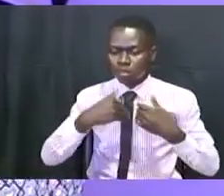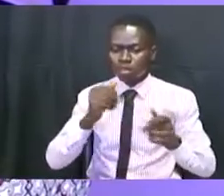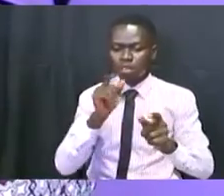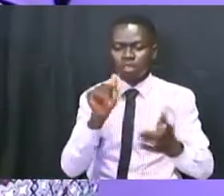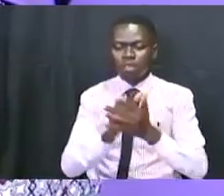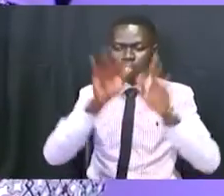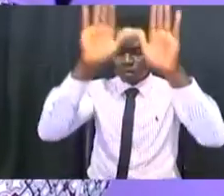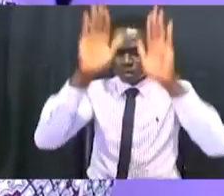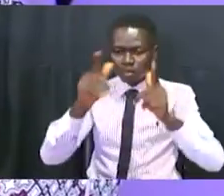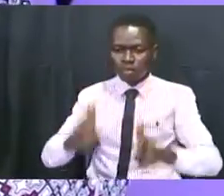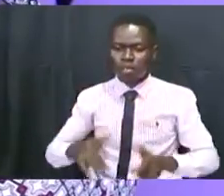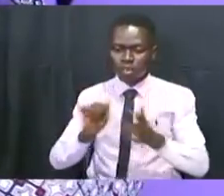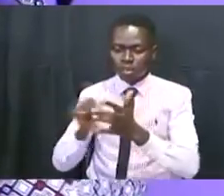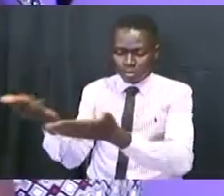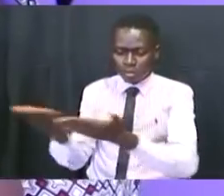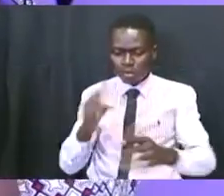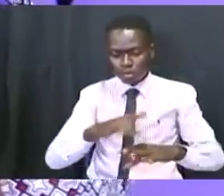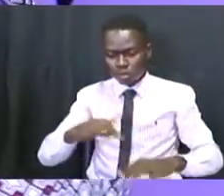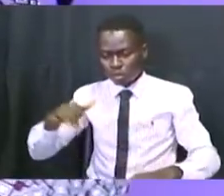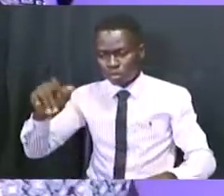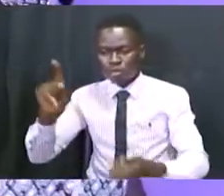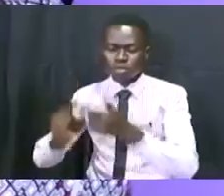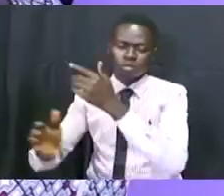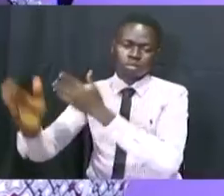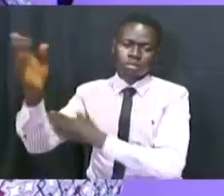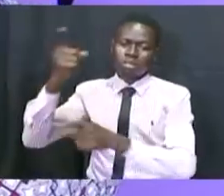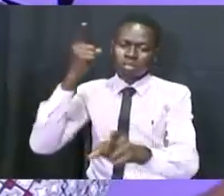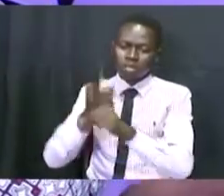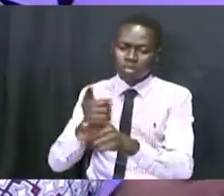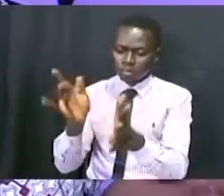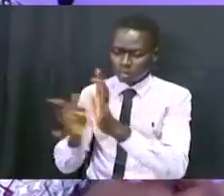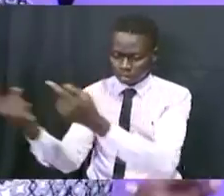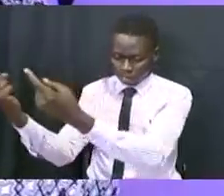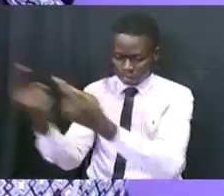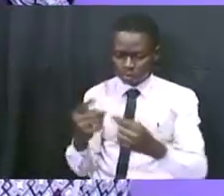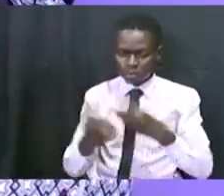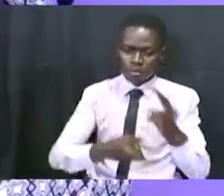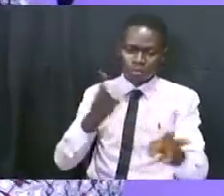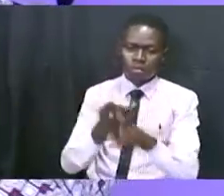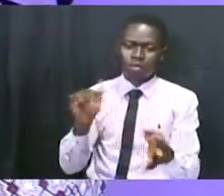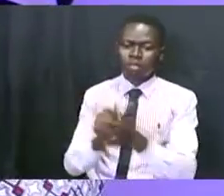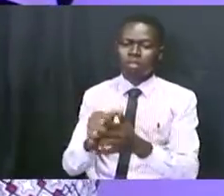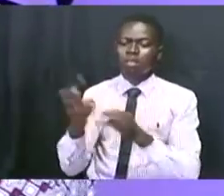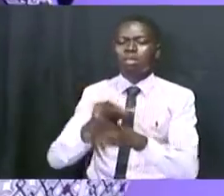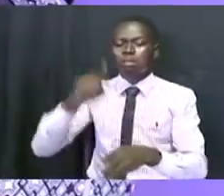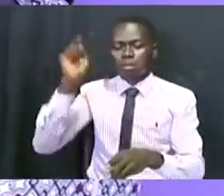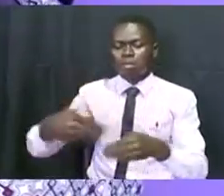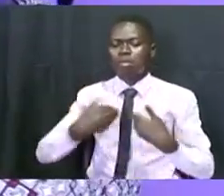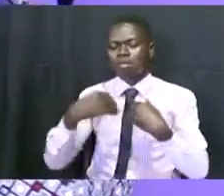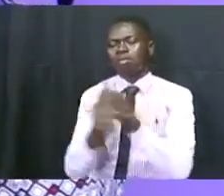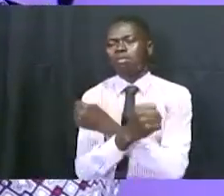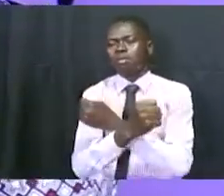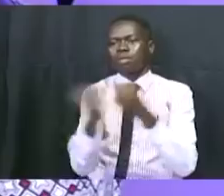life that will bring glory to him. That just as Christ was introduced into the world, that the world must be saved. Let